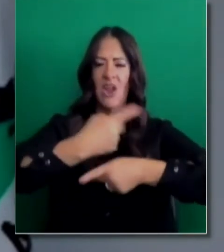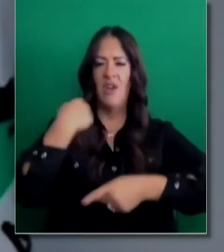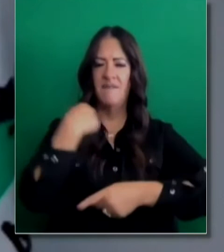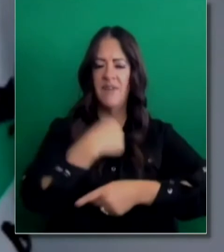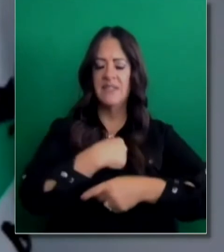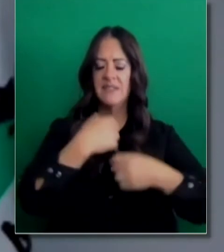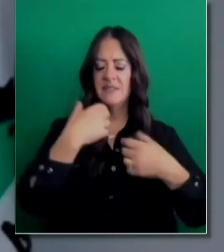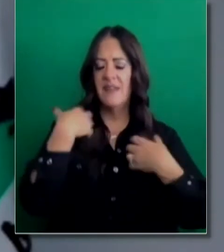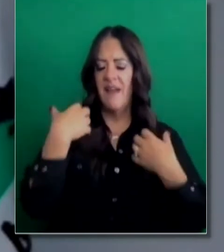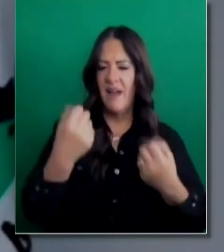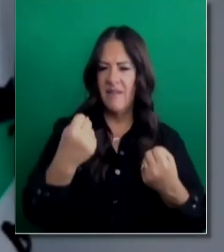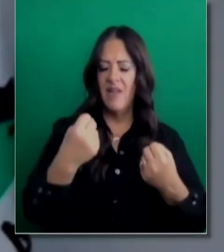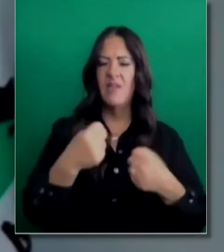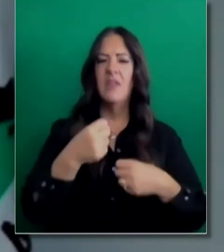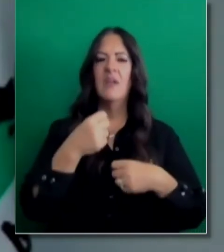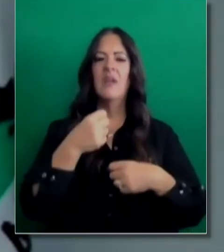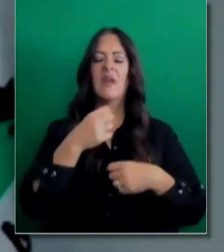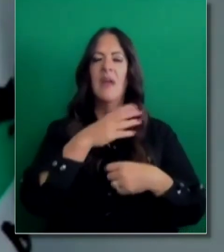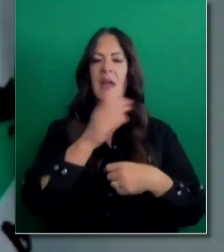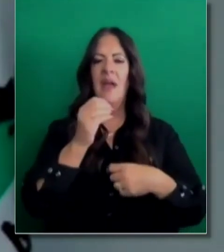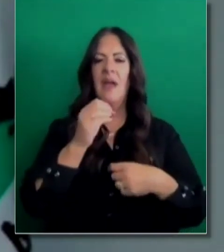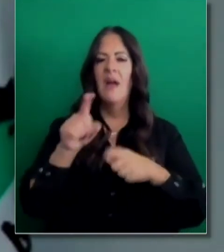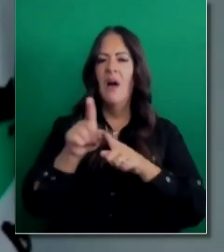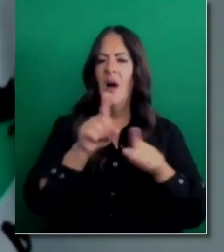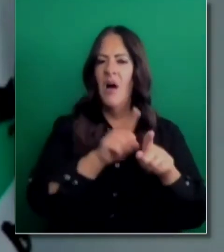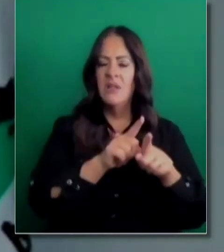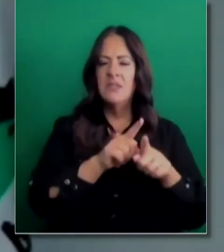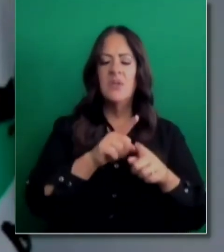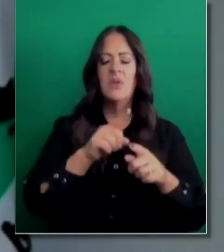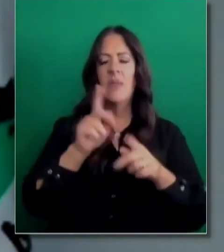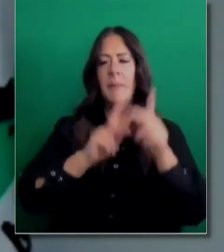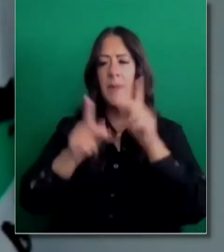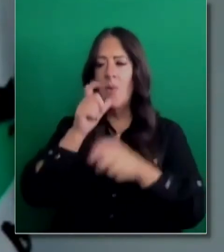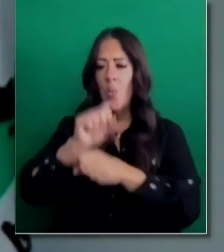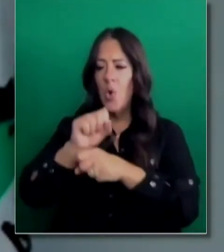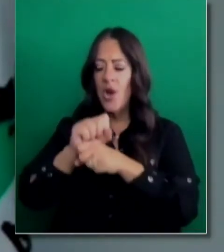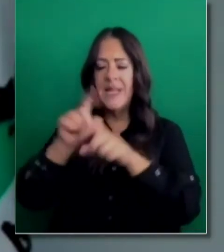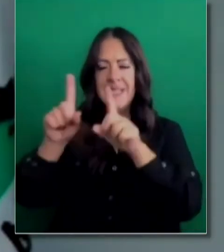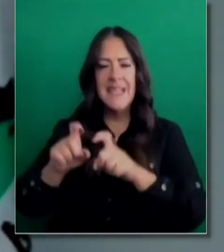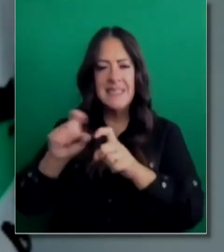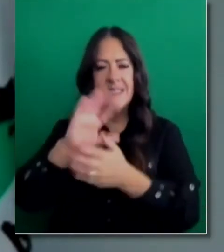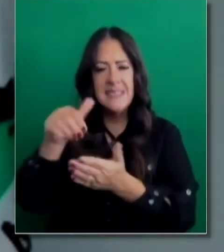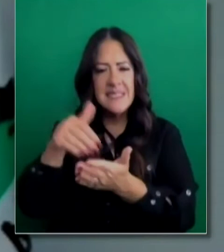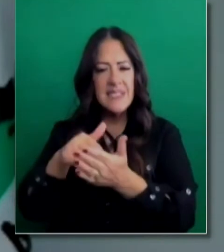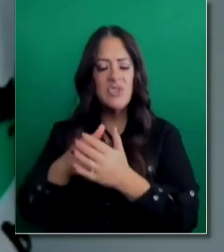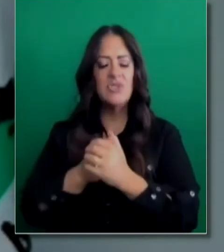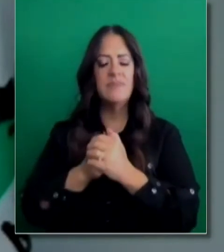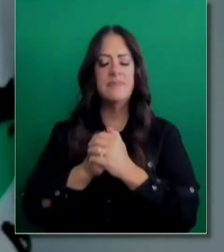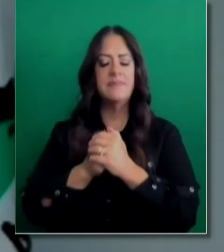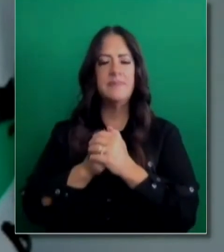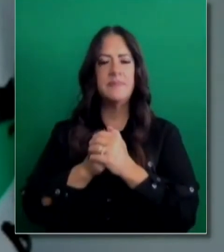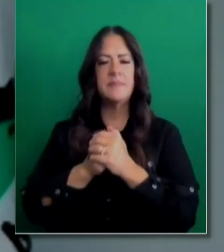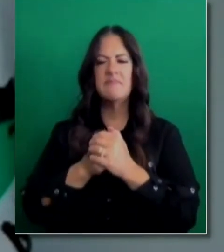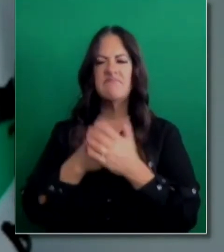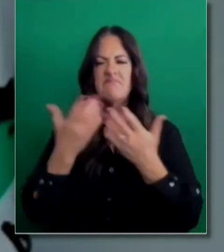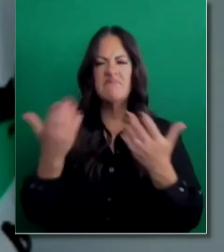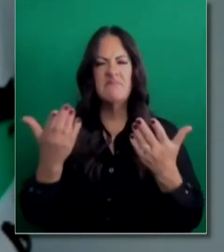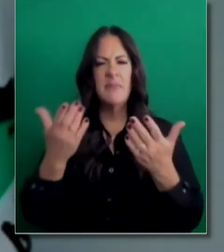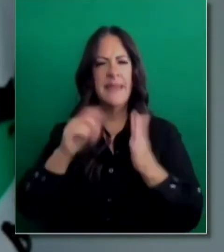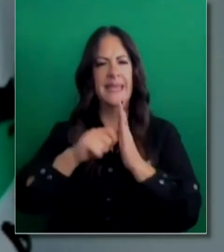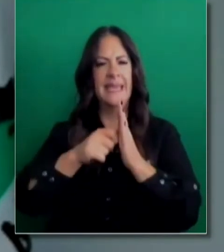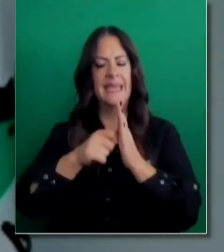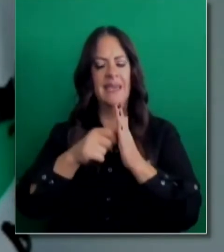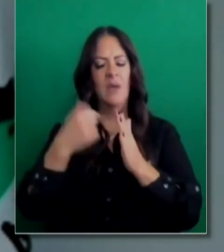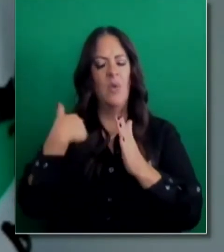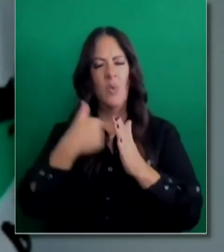on the front lines of the vaccine sites, on the front lines of the testing centers, but then also that key focus on, really